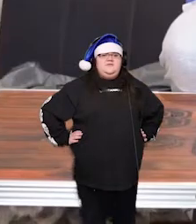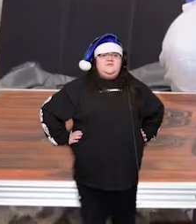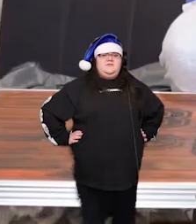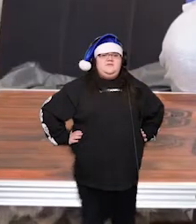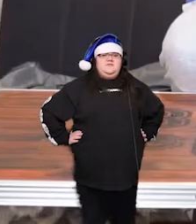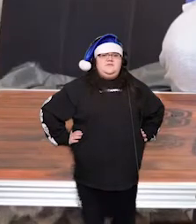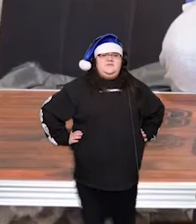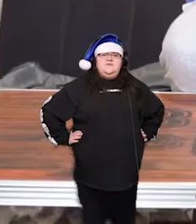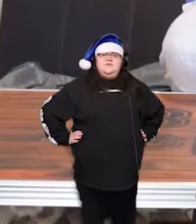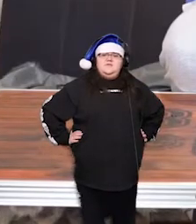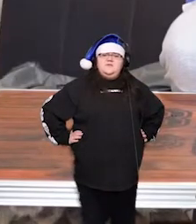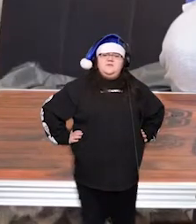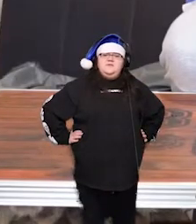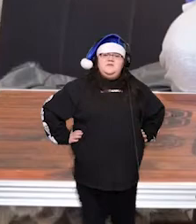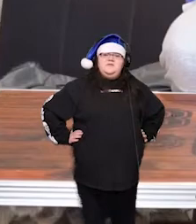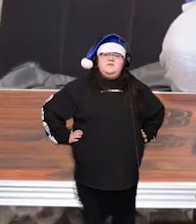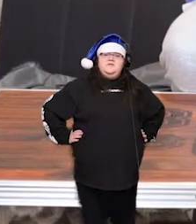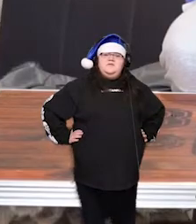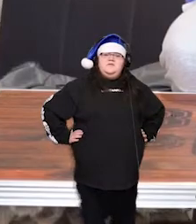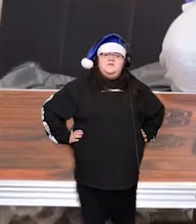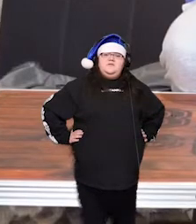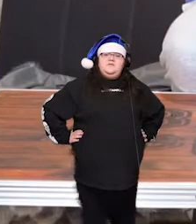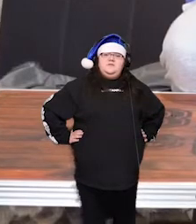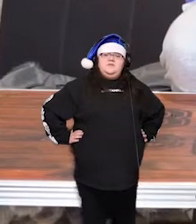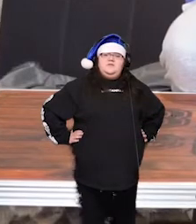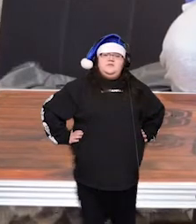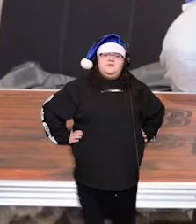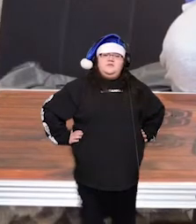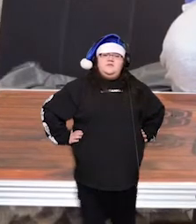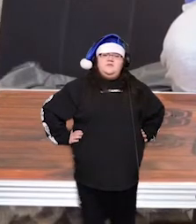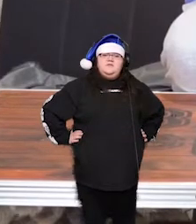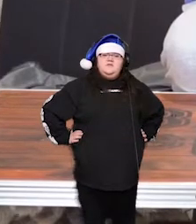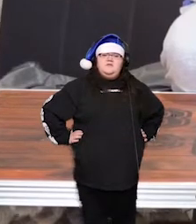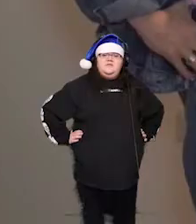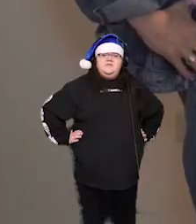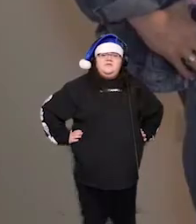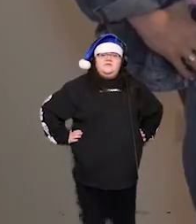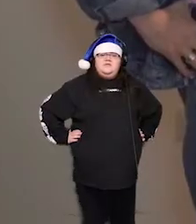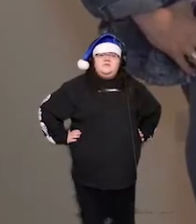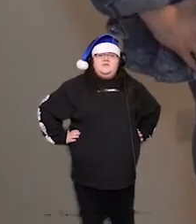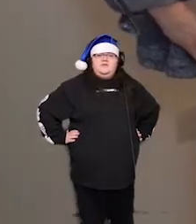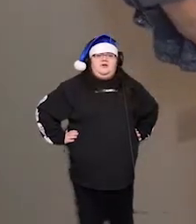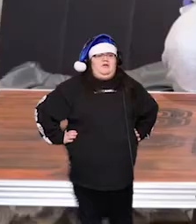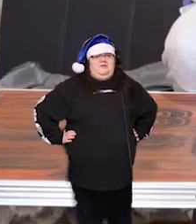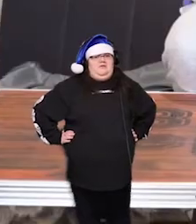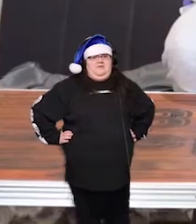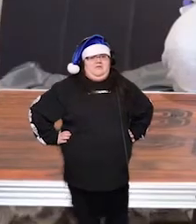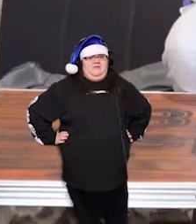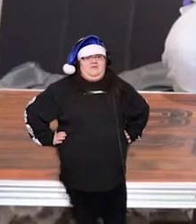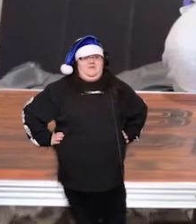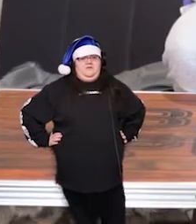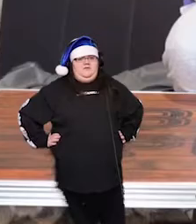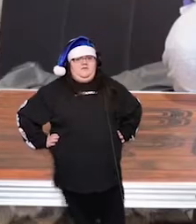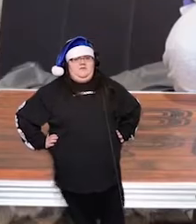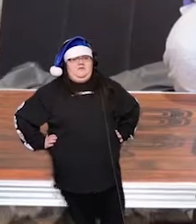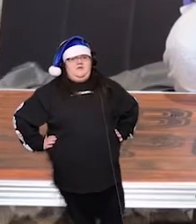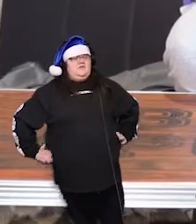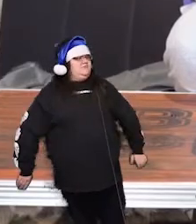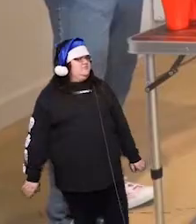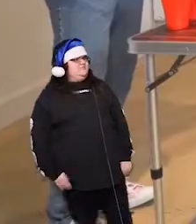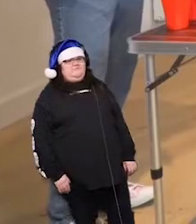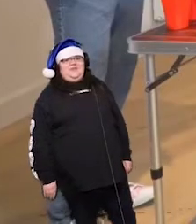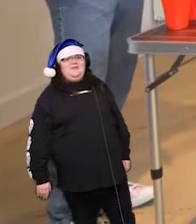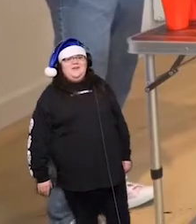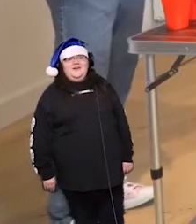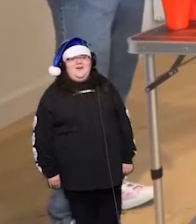Both hands on her back. When I tap it, grab it, and slap it. What's the rest of the line? Becky a savage. Correct.